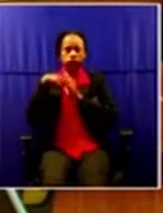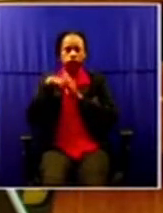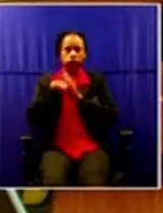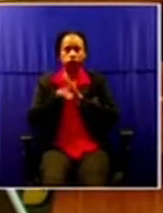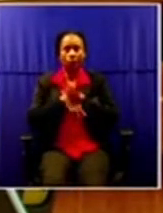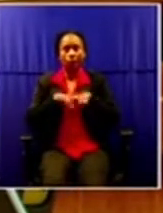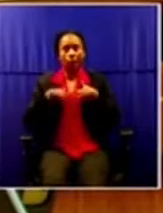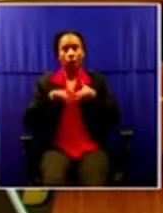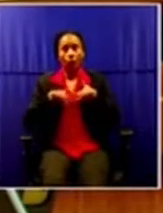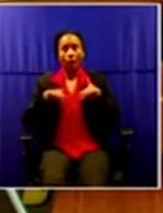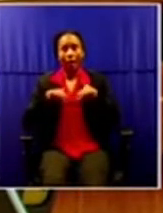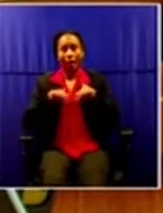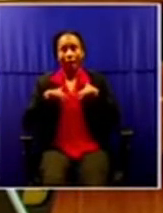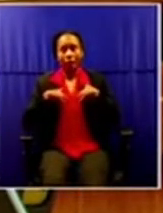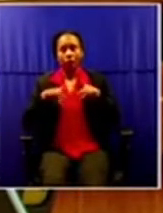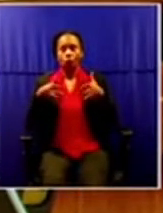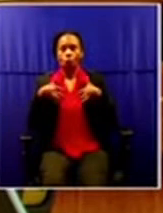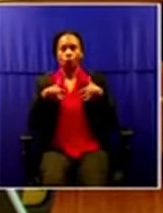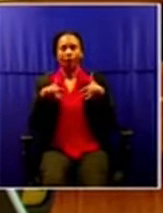It is